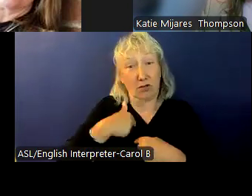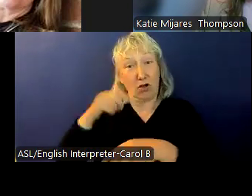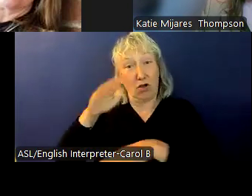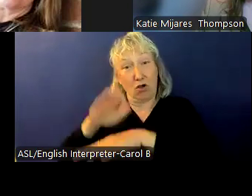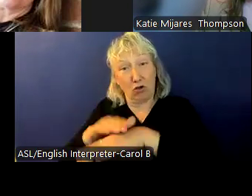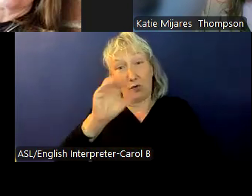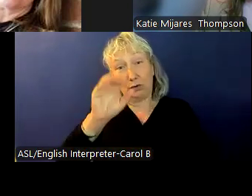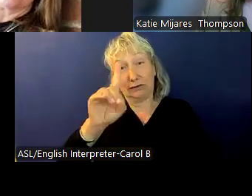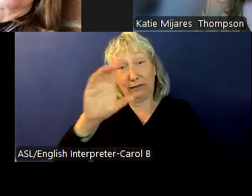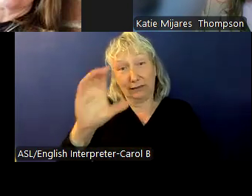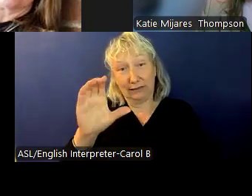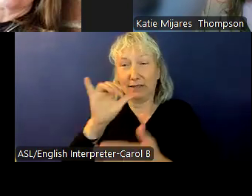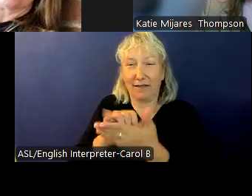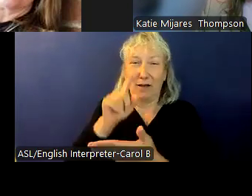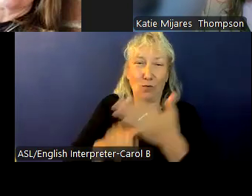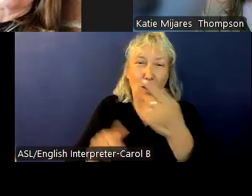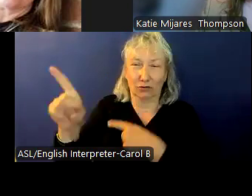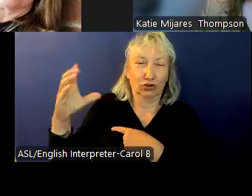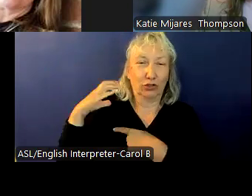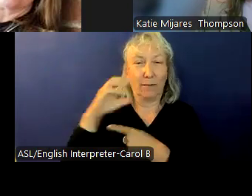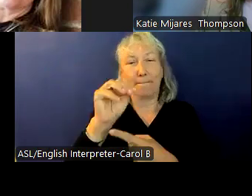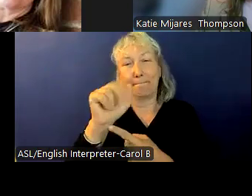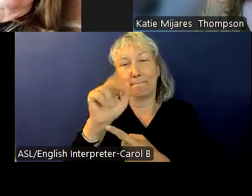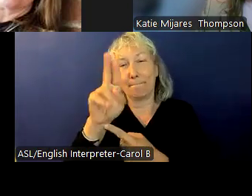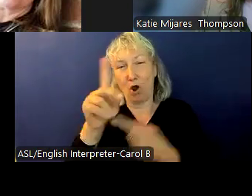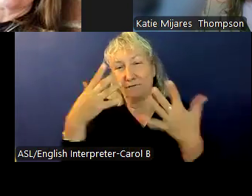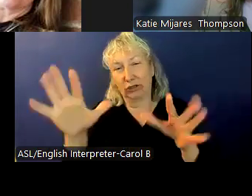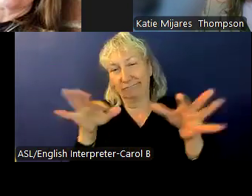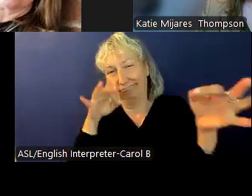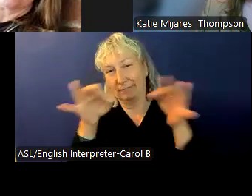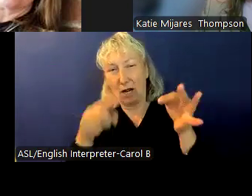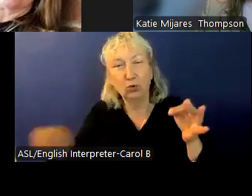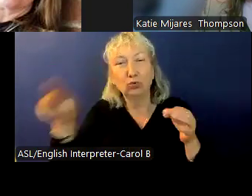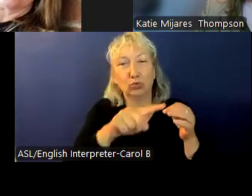which Mark, our chair, did a wonderful job of explaining at the beginning of this panel.